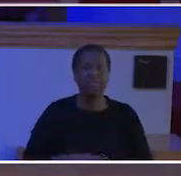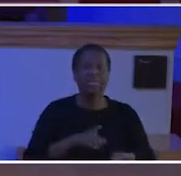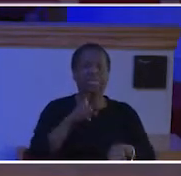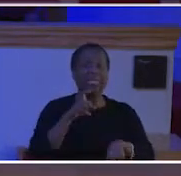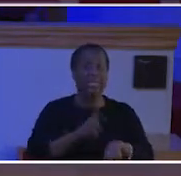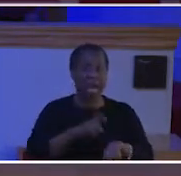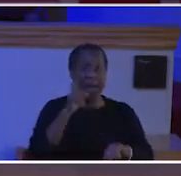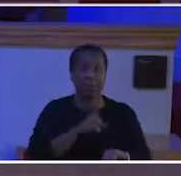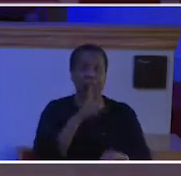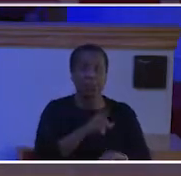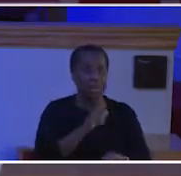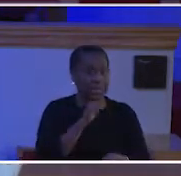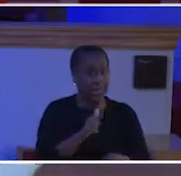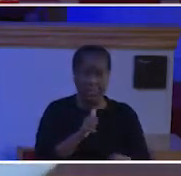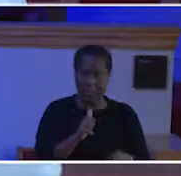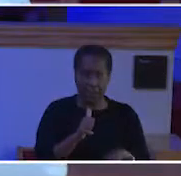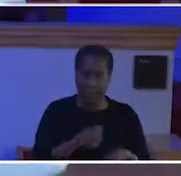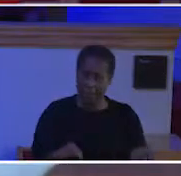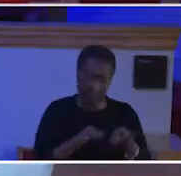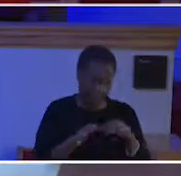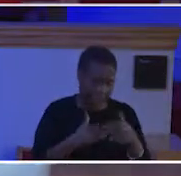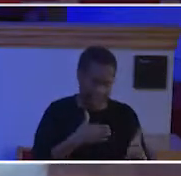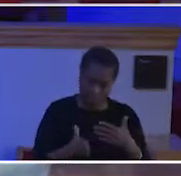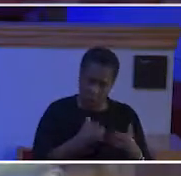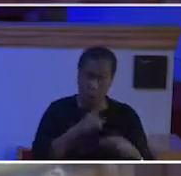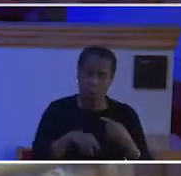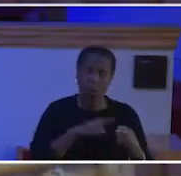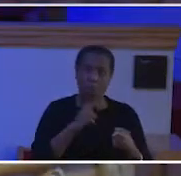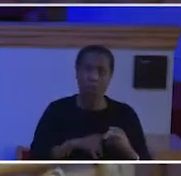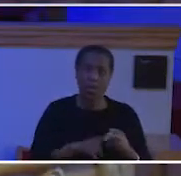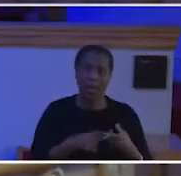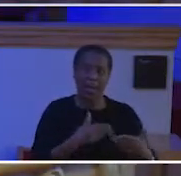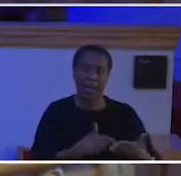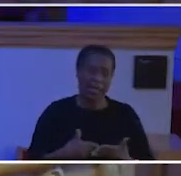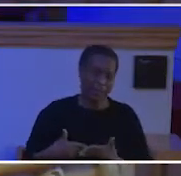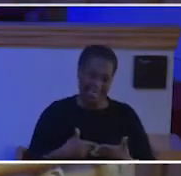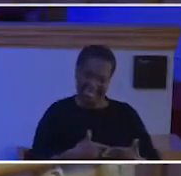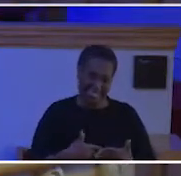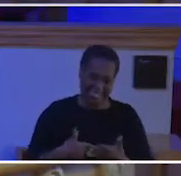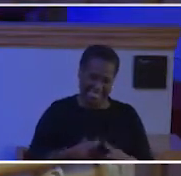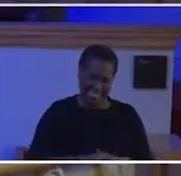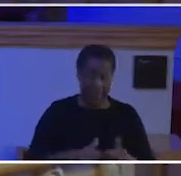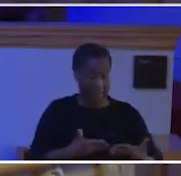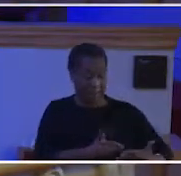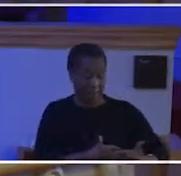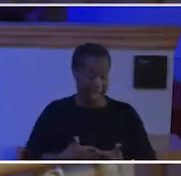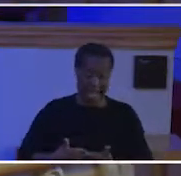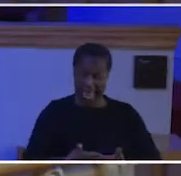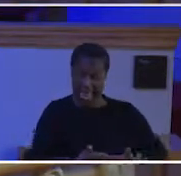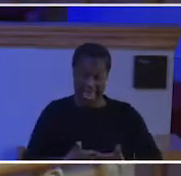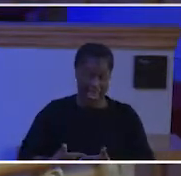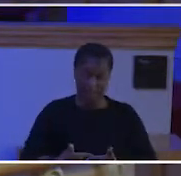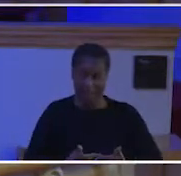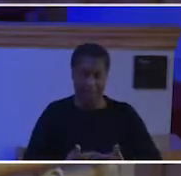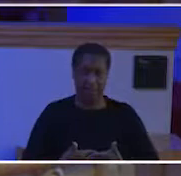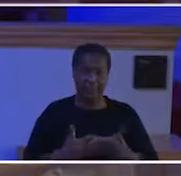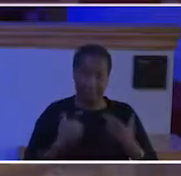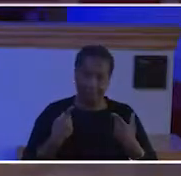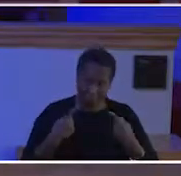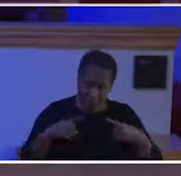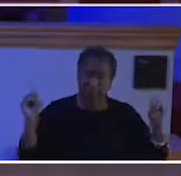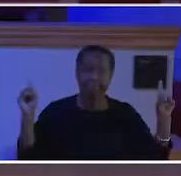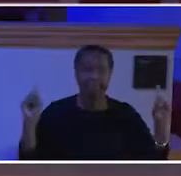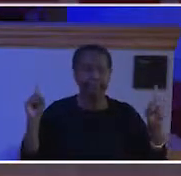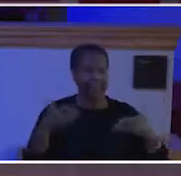Timing really doesn't matter when it comes to babies. Babies are notorious